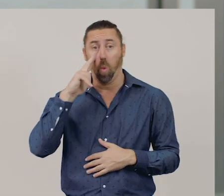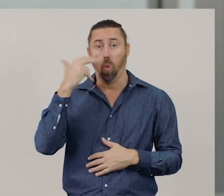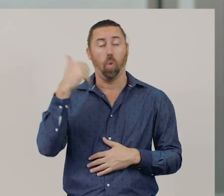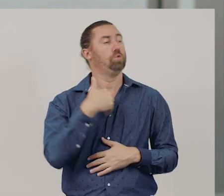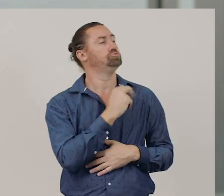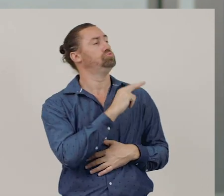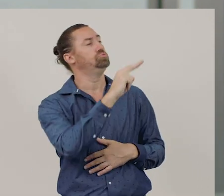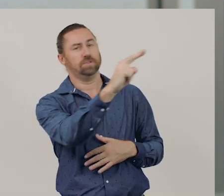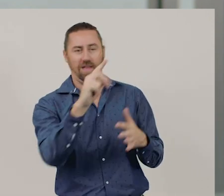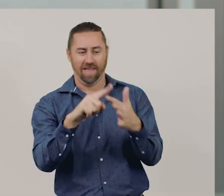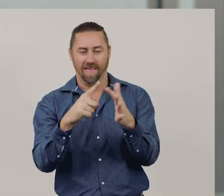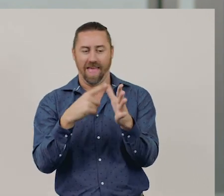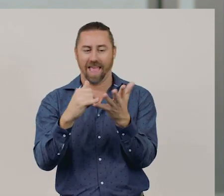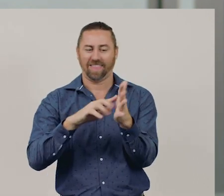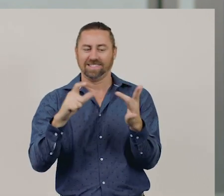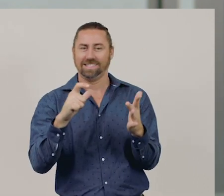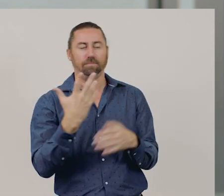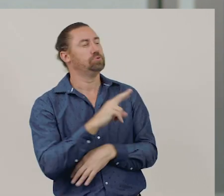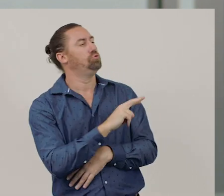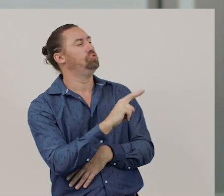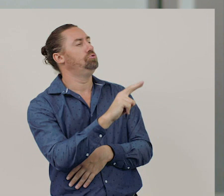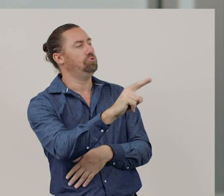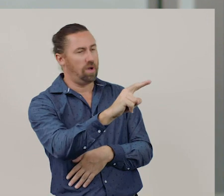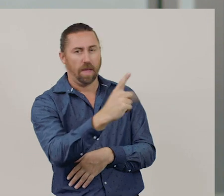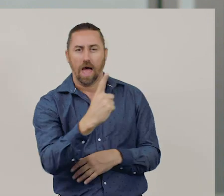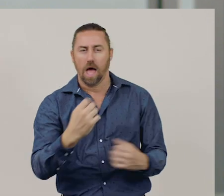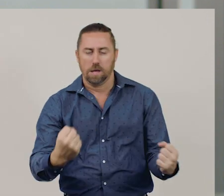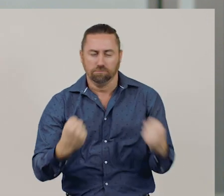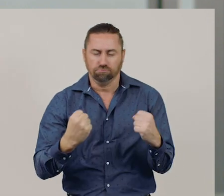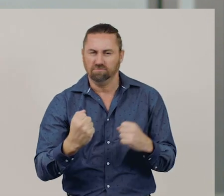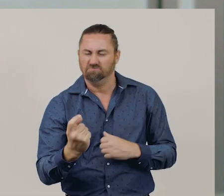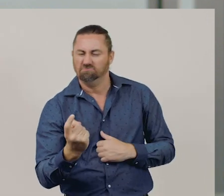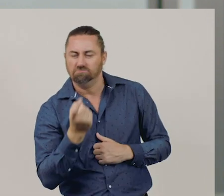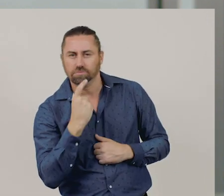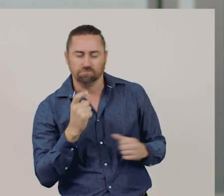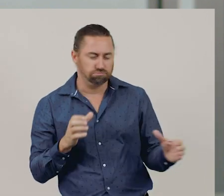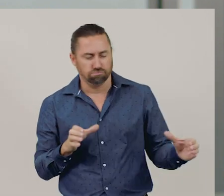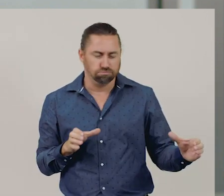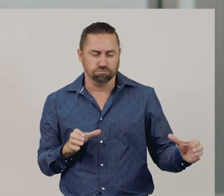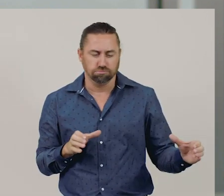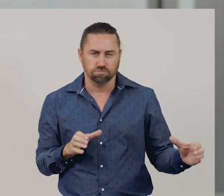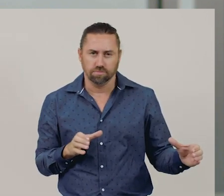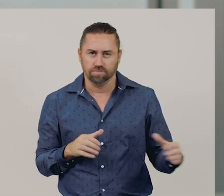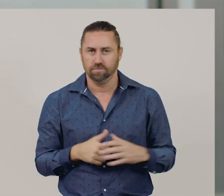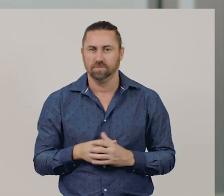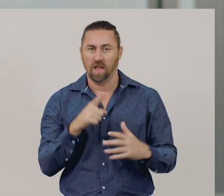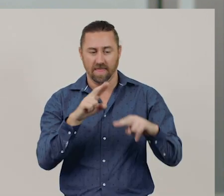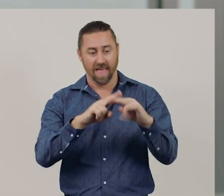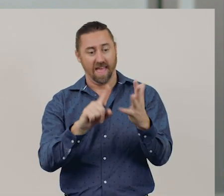good, aesthetic symmetry, it also makes it stronger and more stable. That's functional